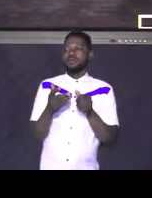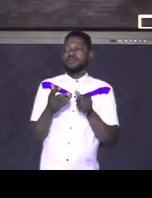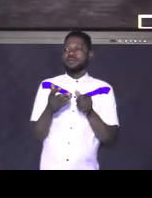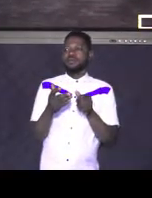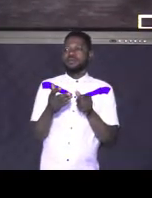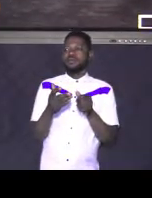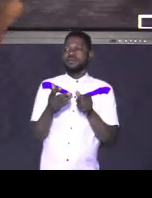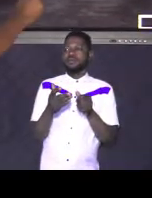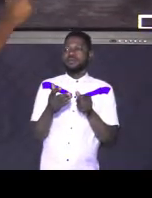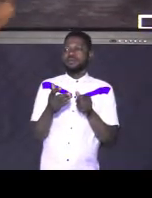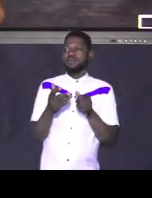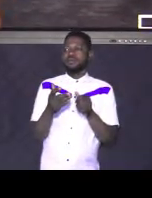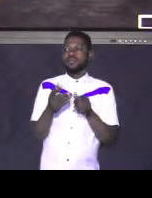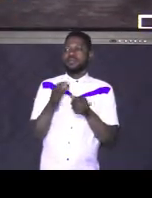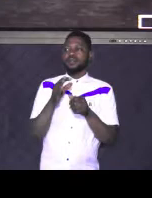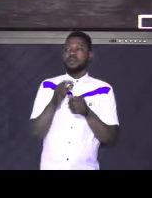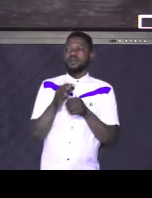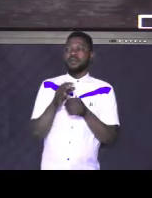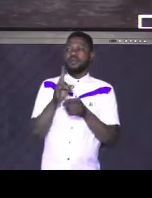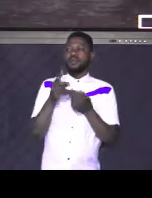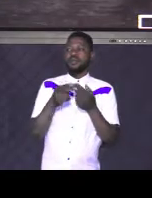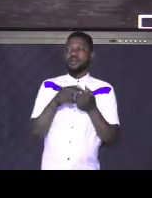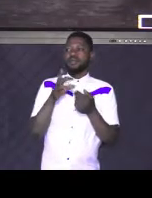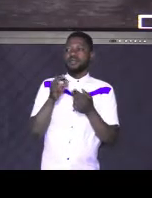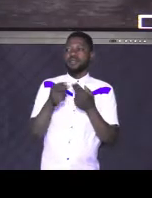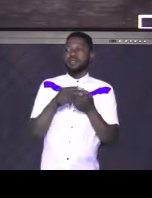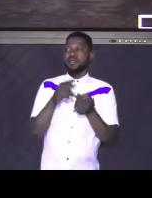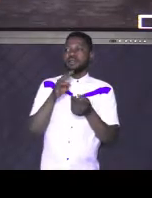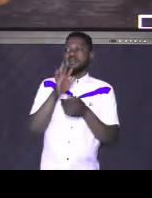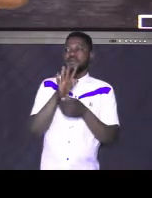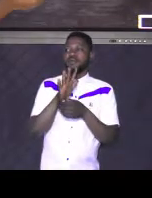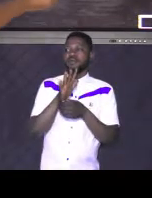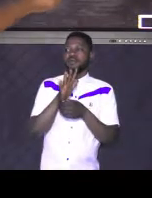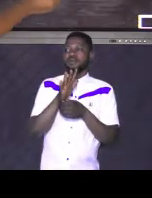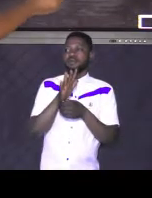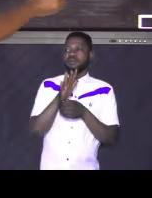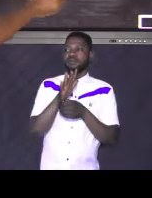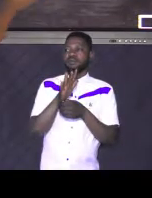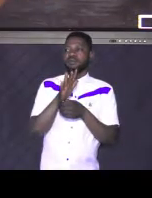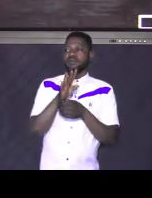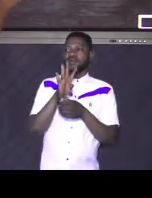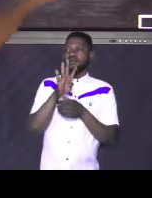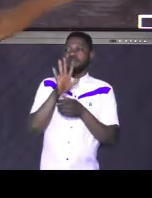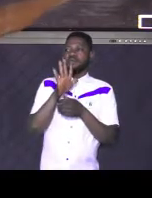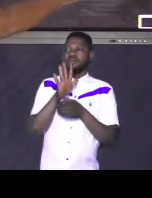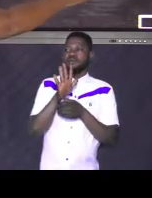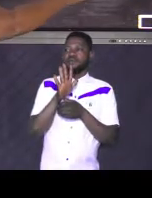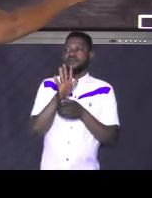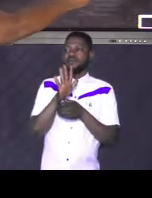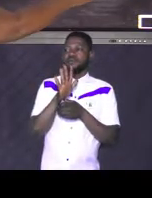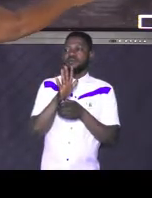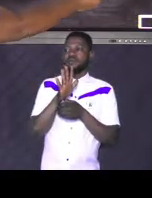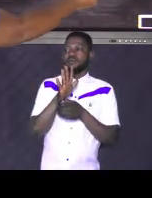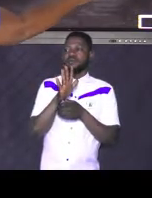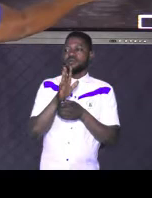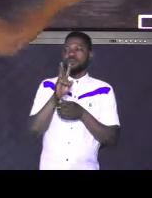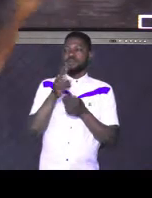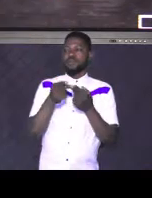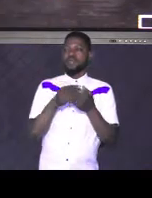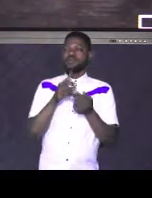away. Let's put all this over 1. Then we have 1 times 9 times 5. That will give us